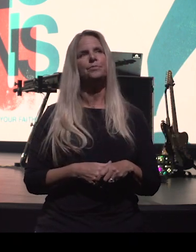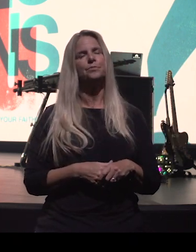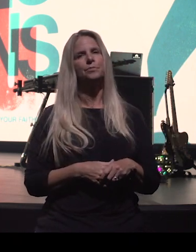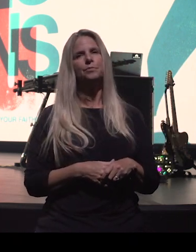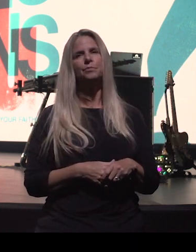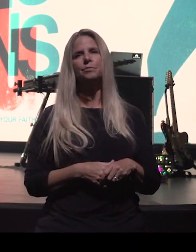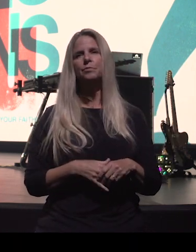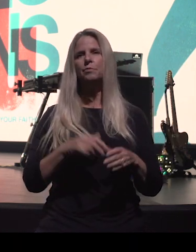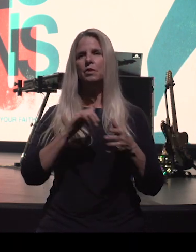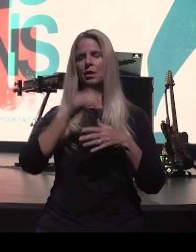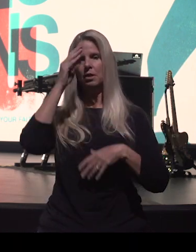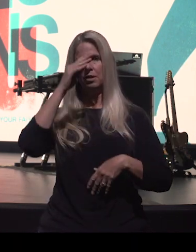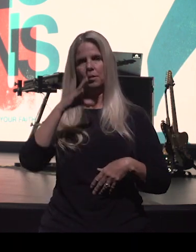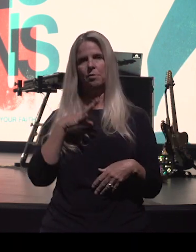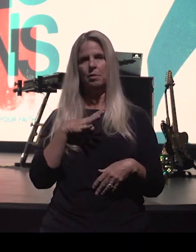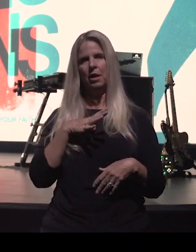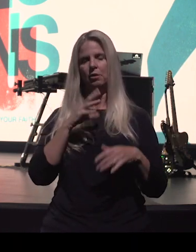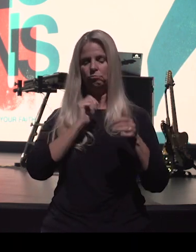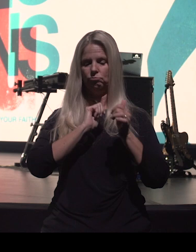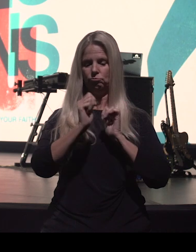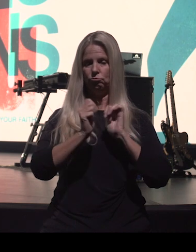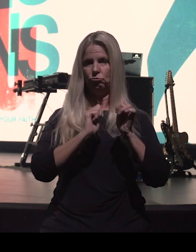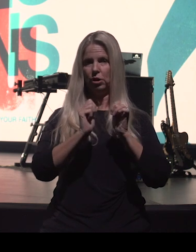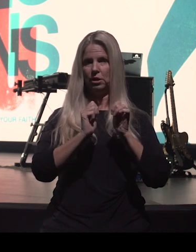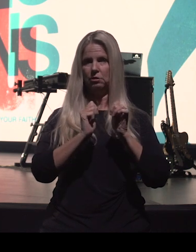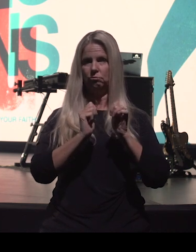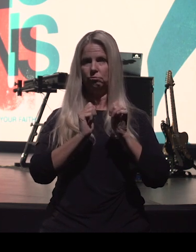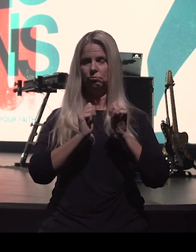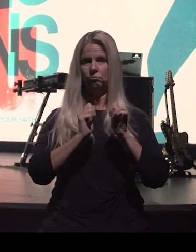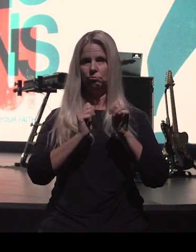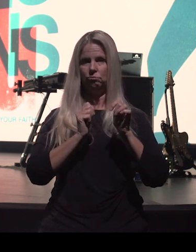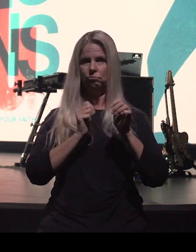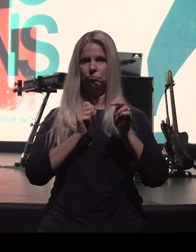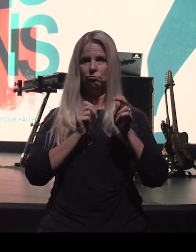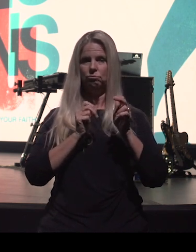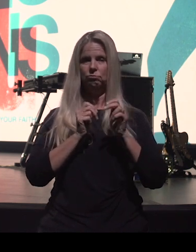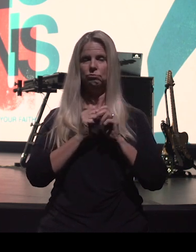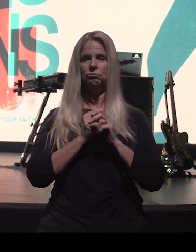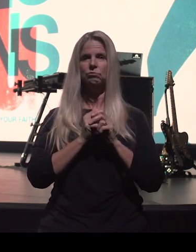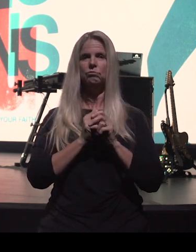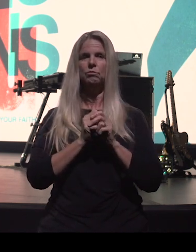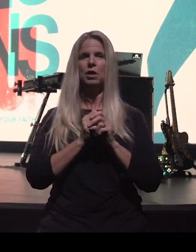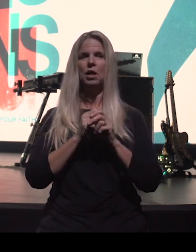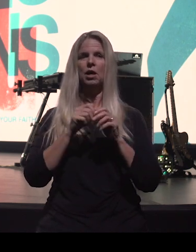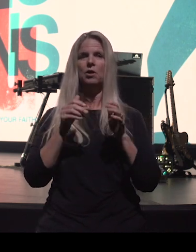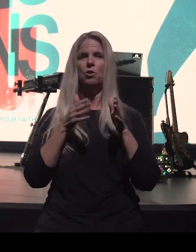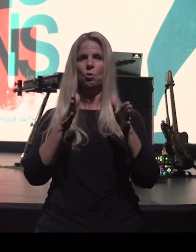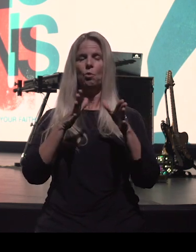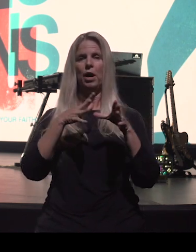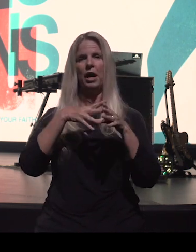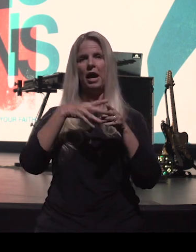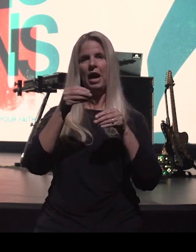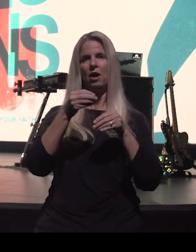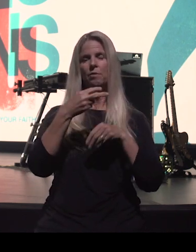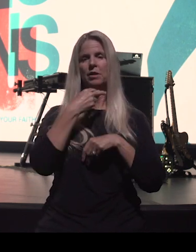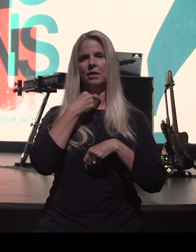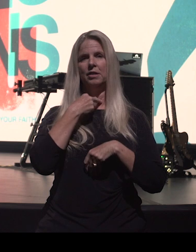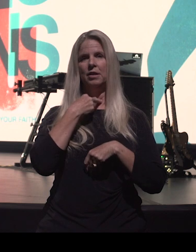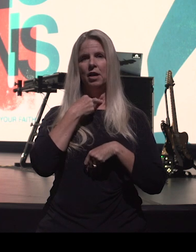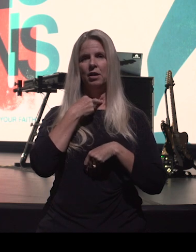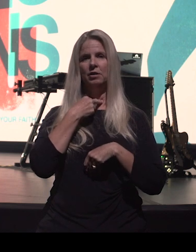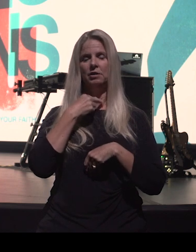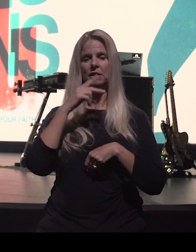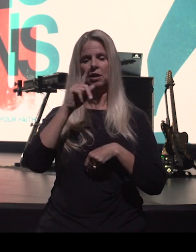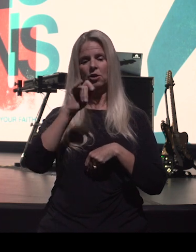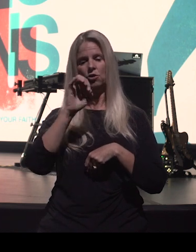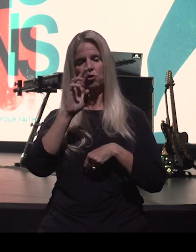This guy actually did races in like those off-road races. He said, the way to get unstuck is you actually let air out of your tires.